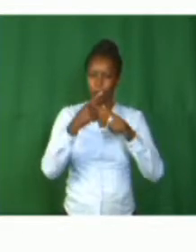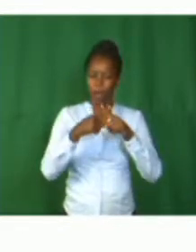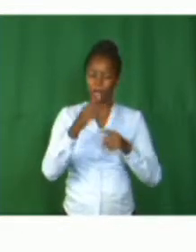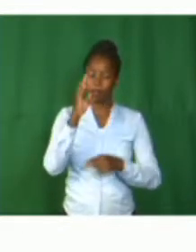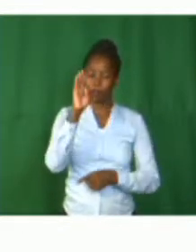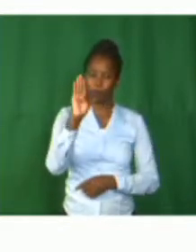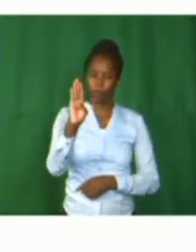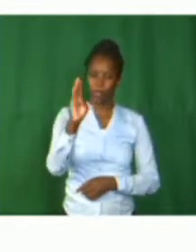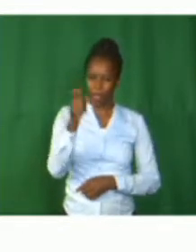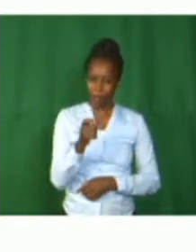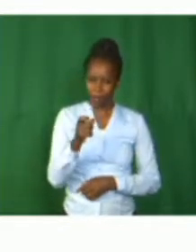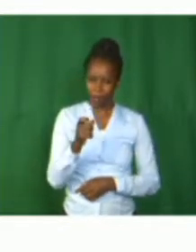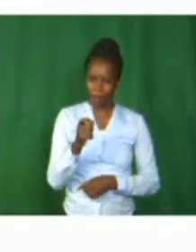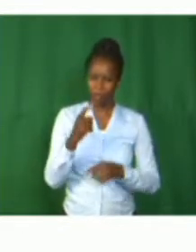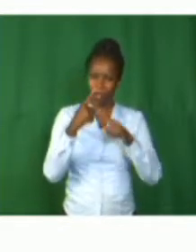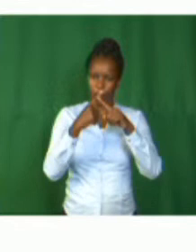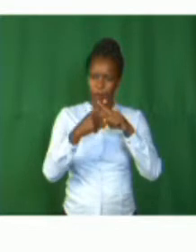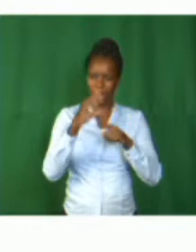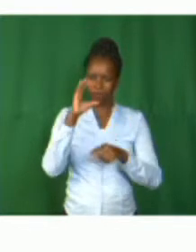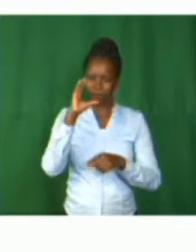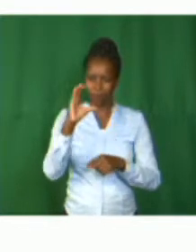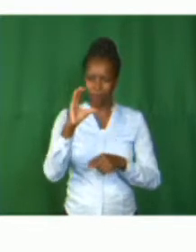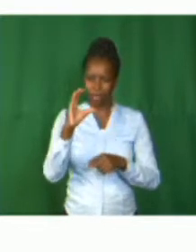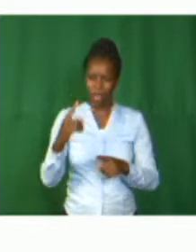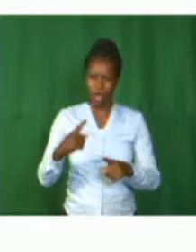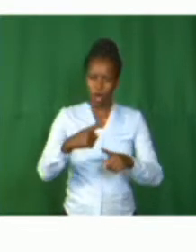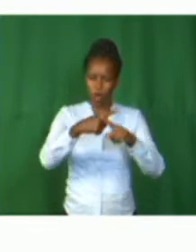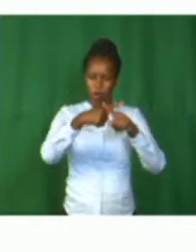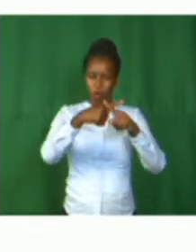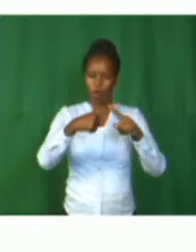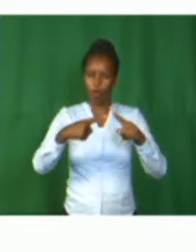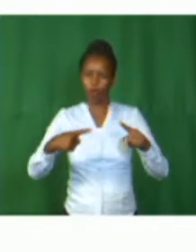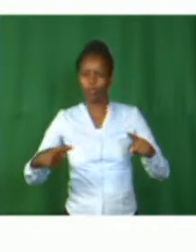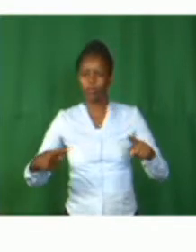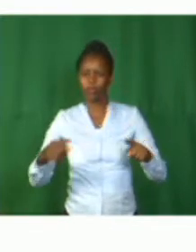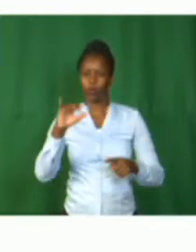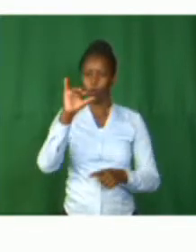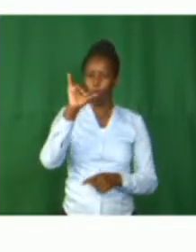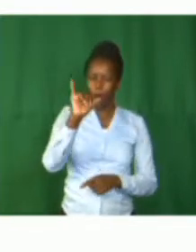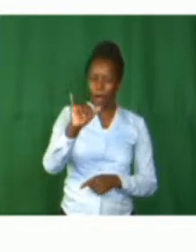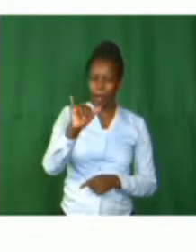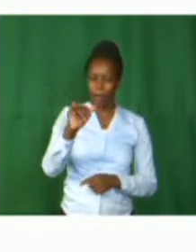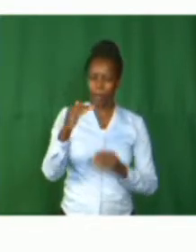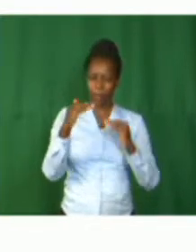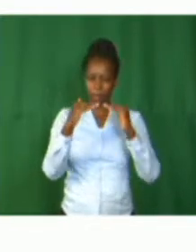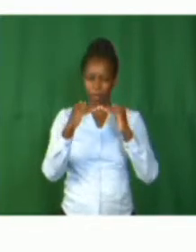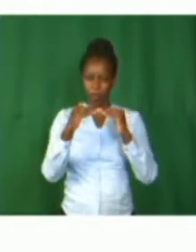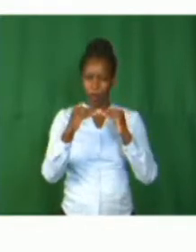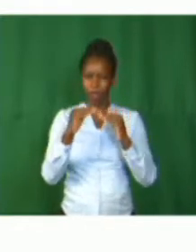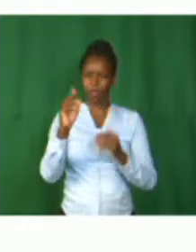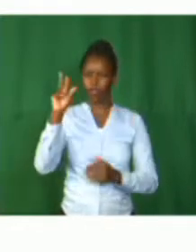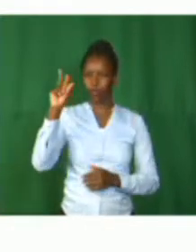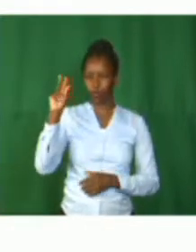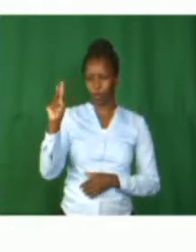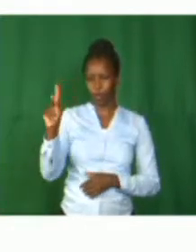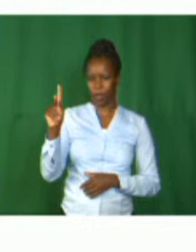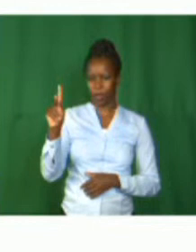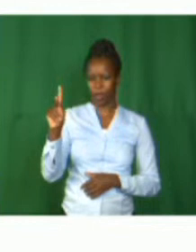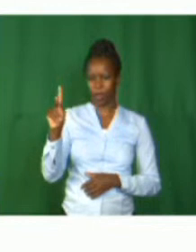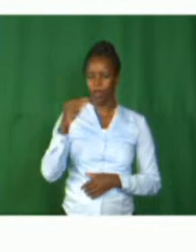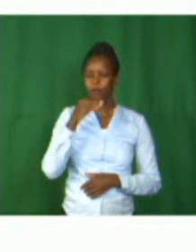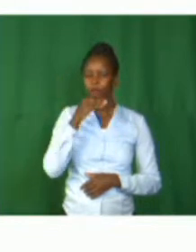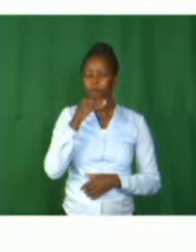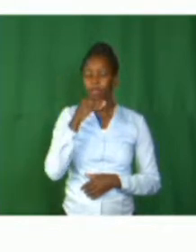plus bx plus c crosses the line y is equal to k. It means now this k here is the same